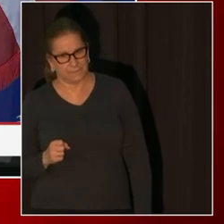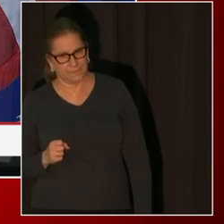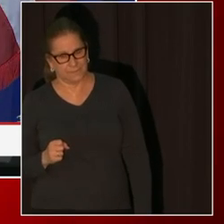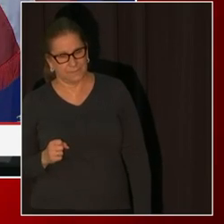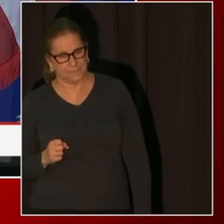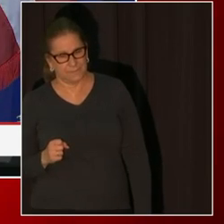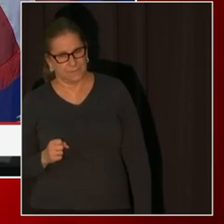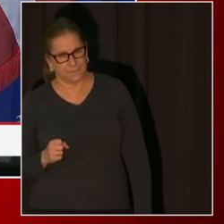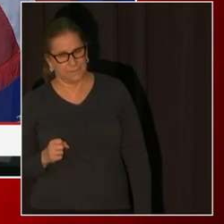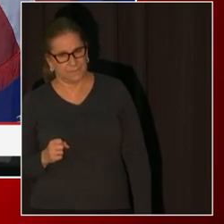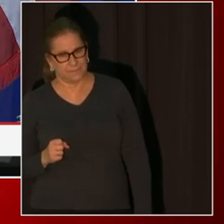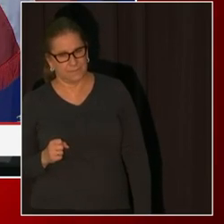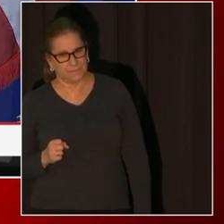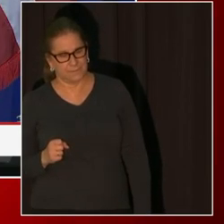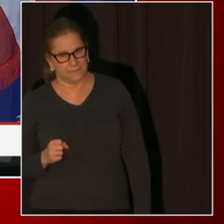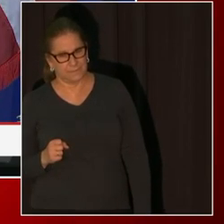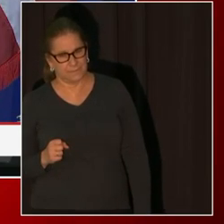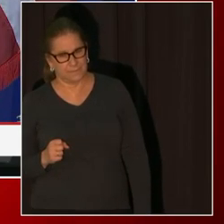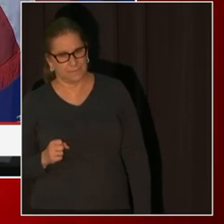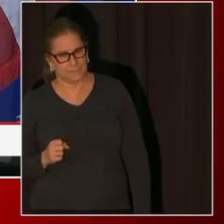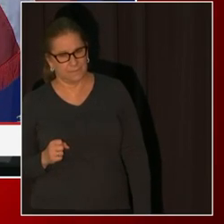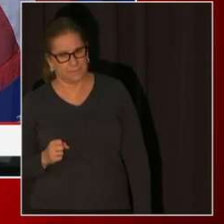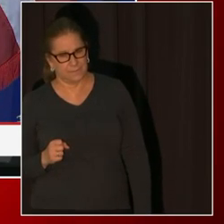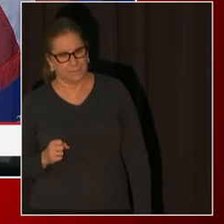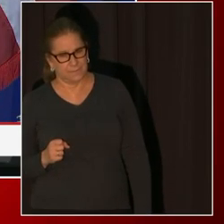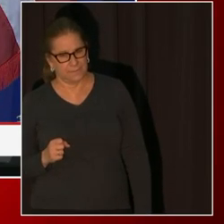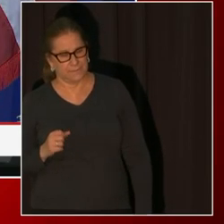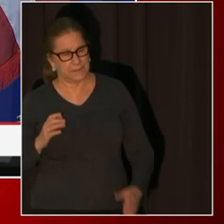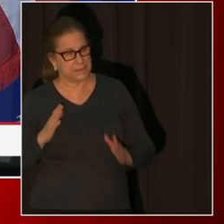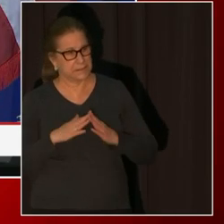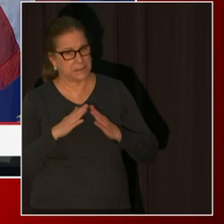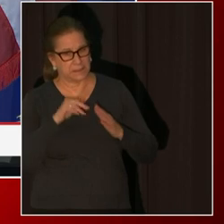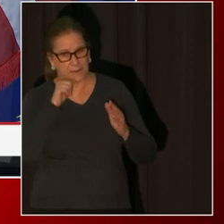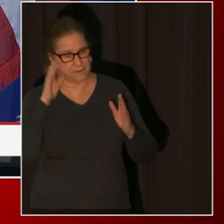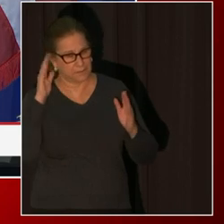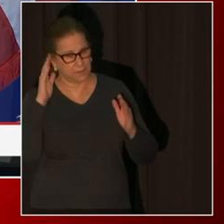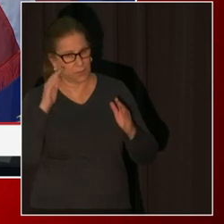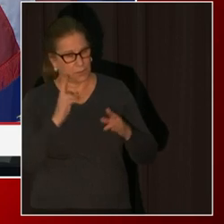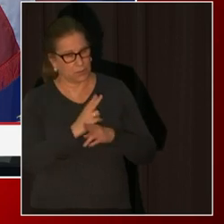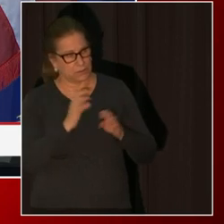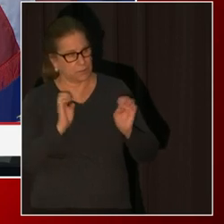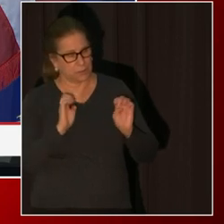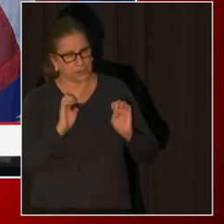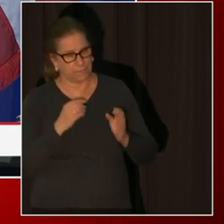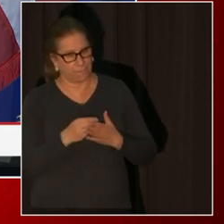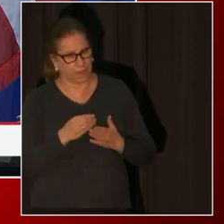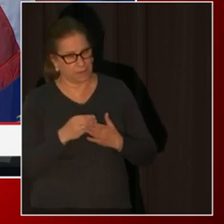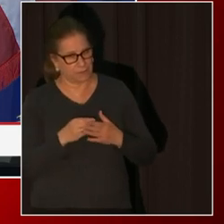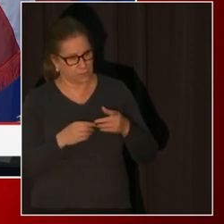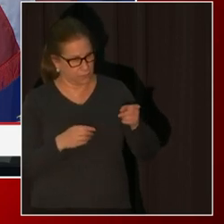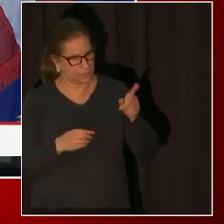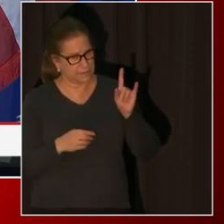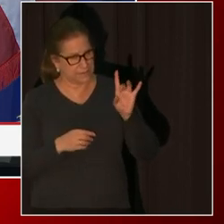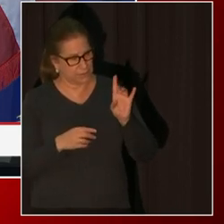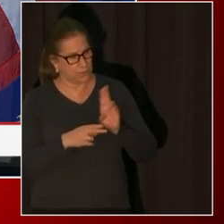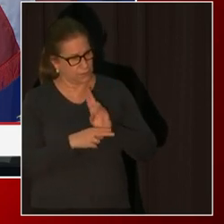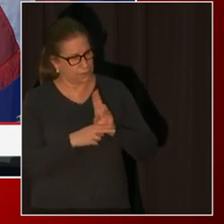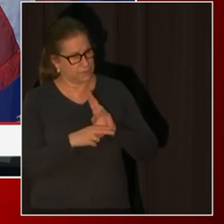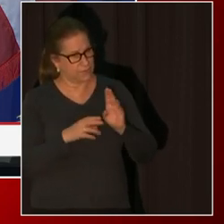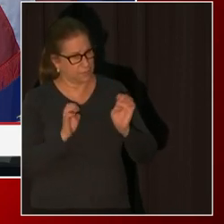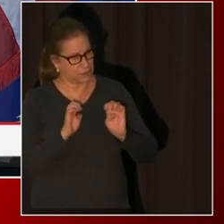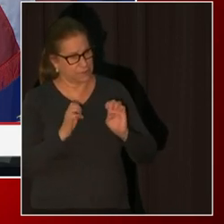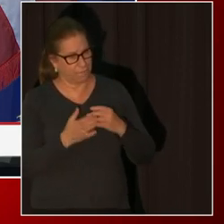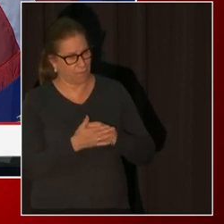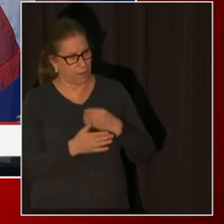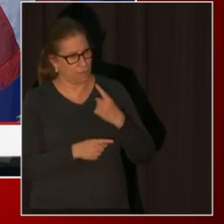emergency reserve, but it says on the slide that you typically tap into the emergency reserve fund when the contingency cash runs out. Doing